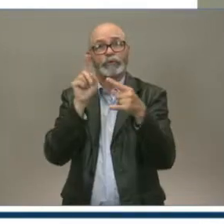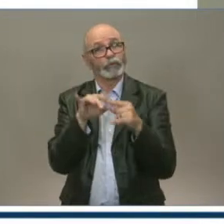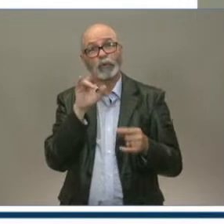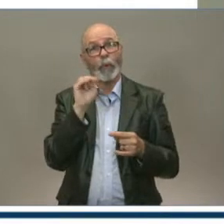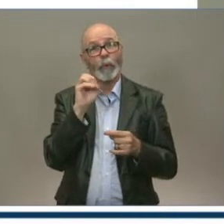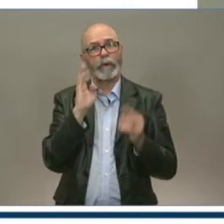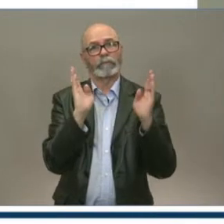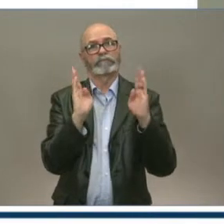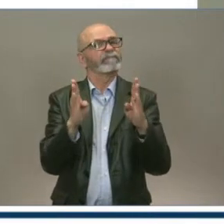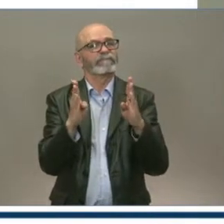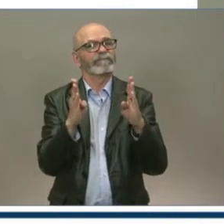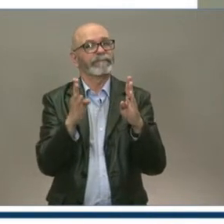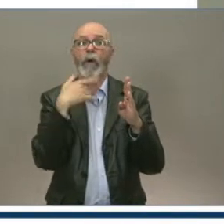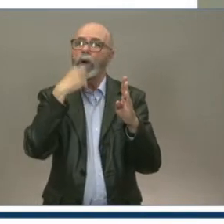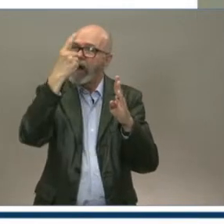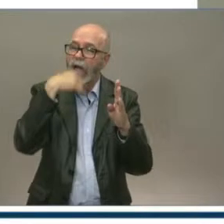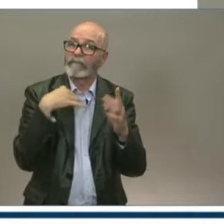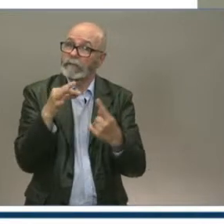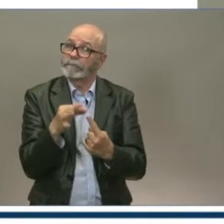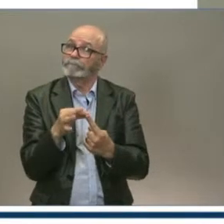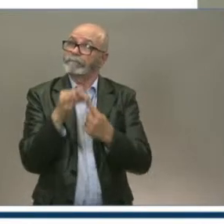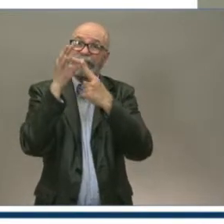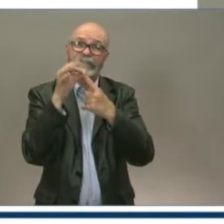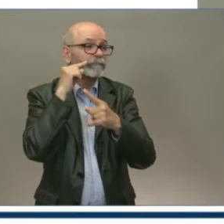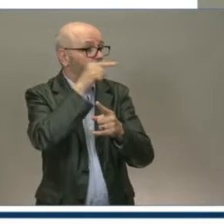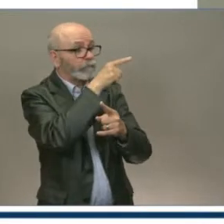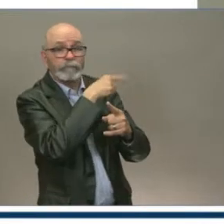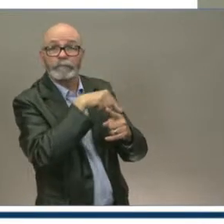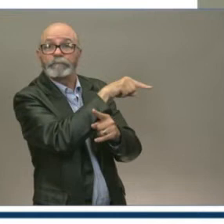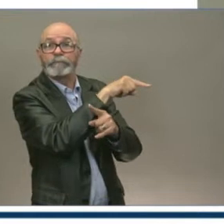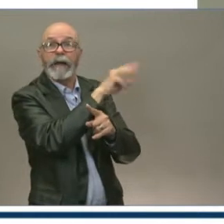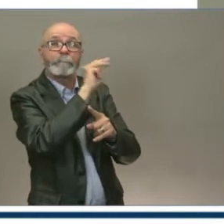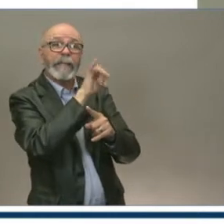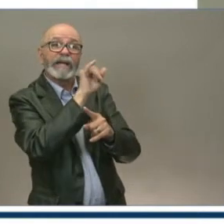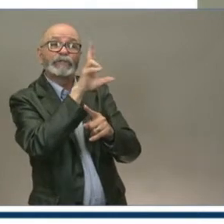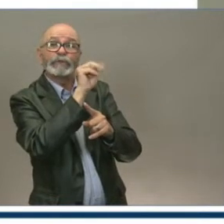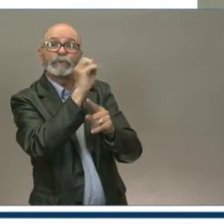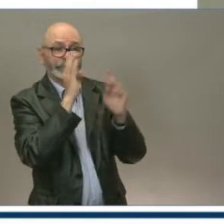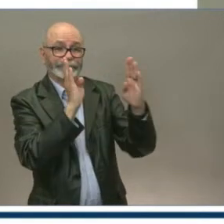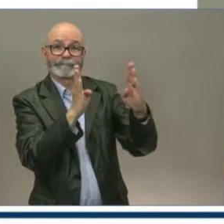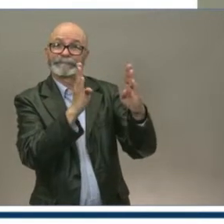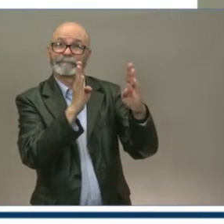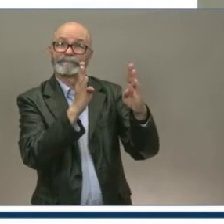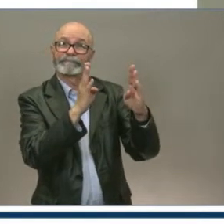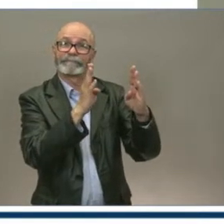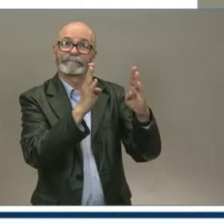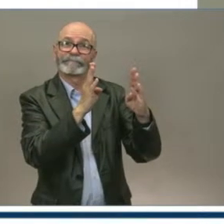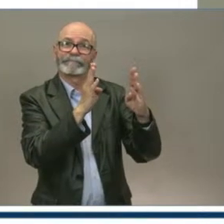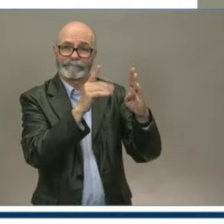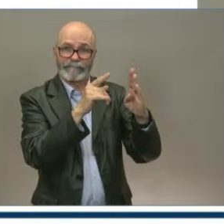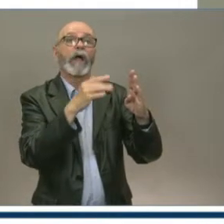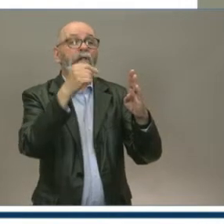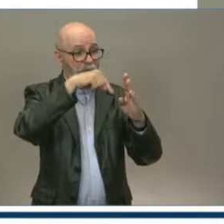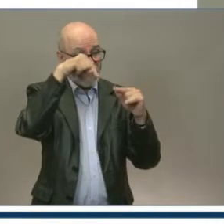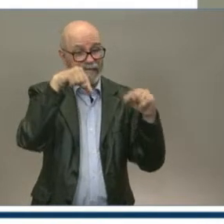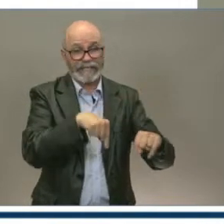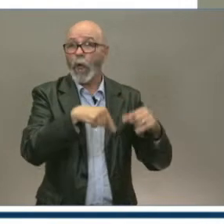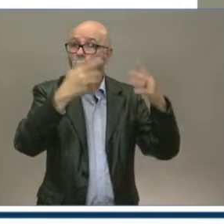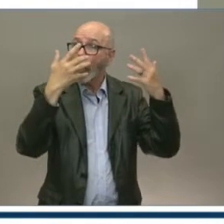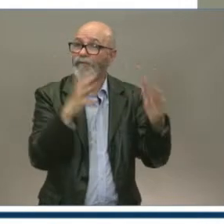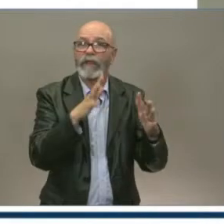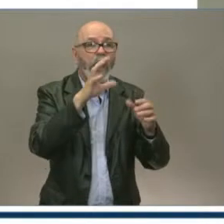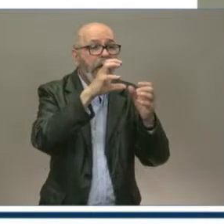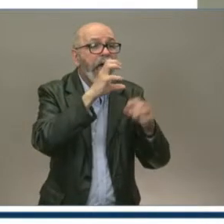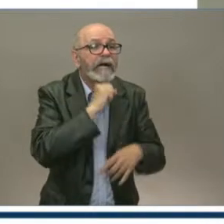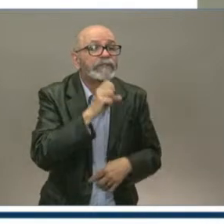groups to get them immunized in May and June. If they slot in with their age group, many of them now are eligible for AstraZeneca,